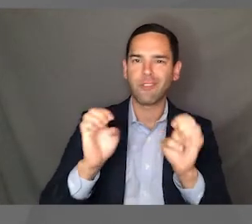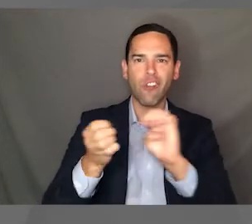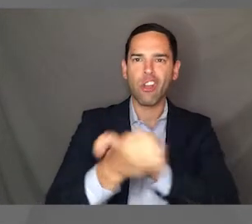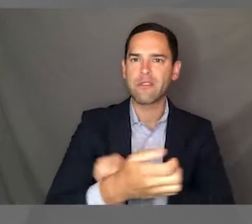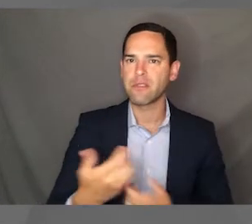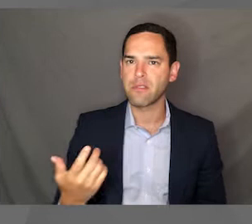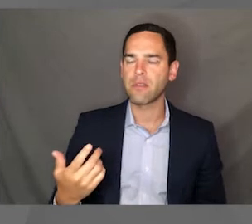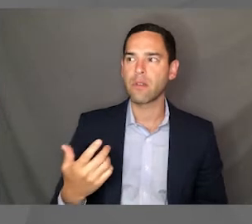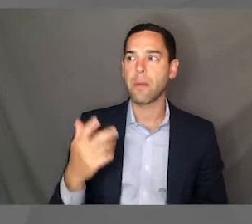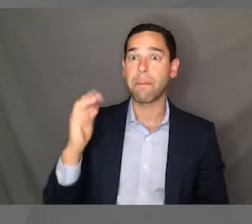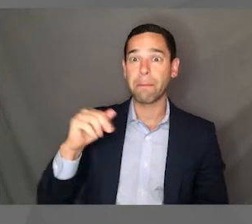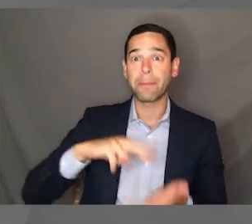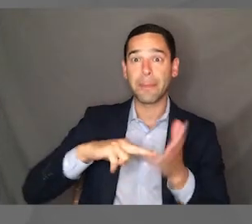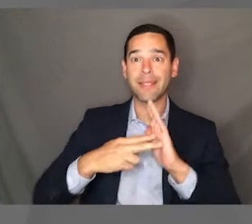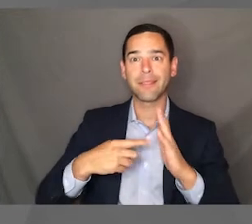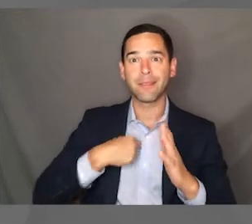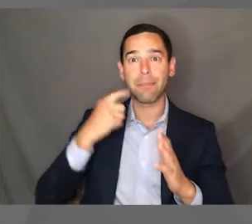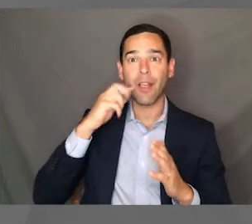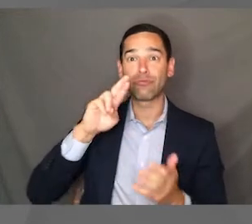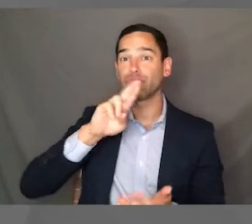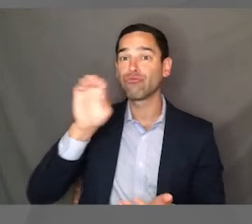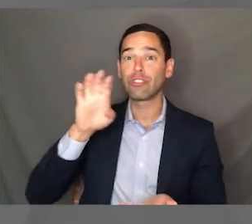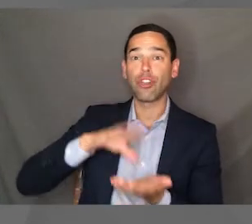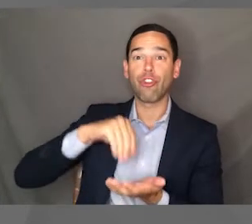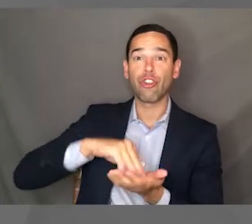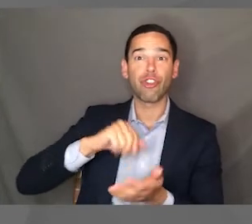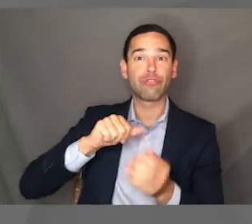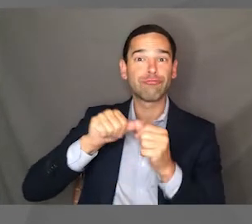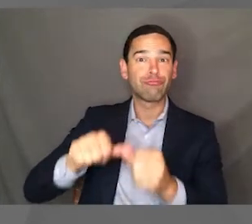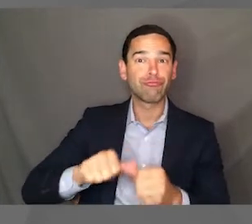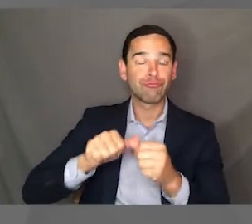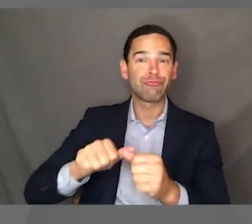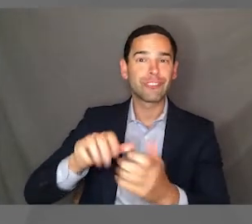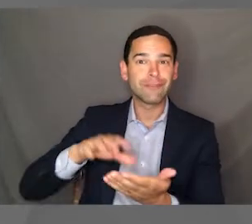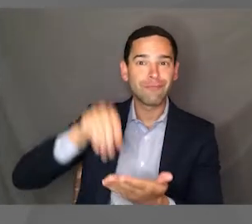education for everybody involved. So